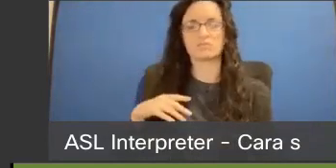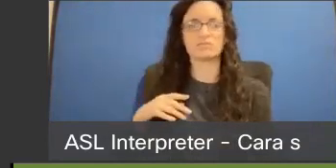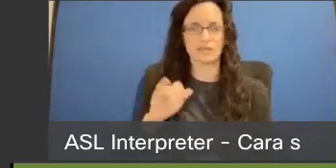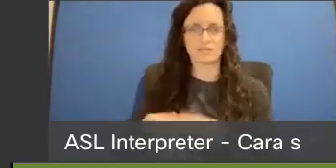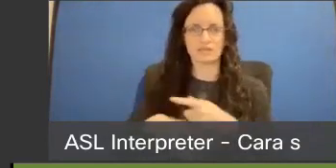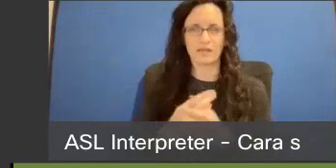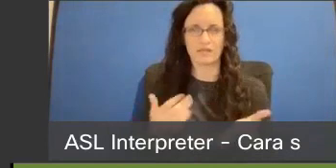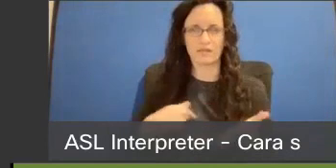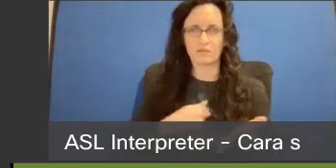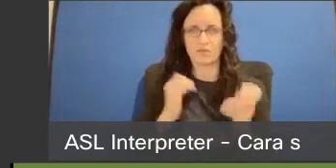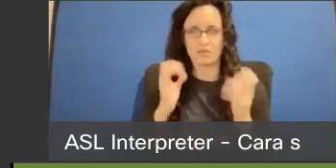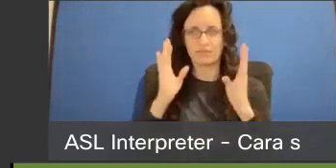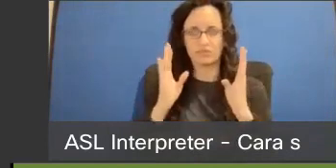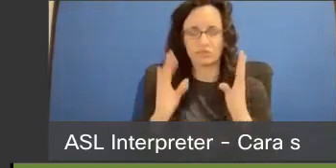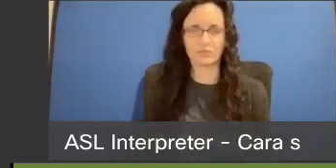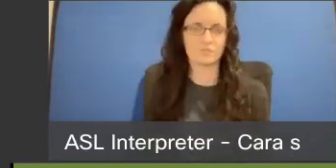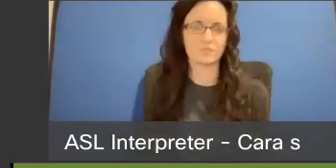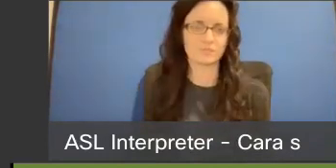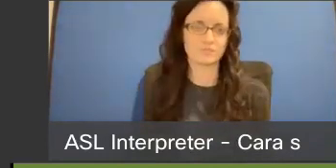listening for, right?